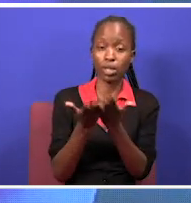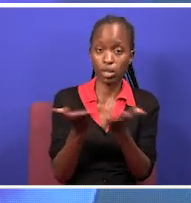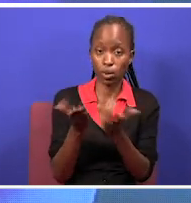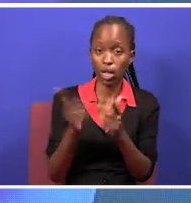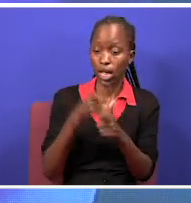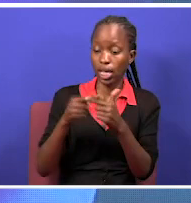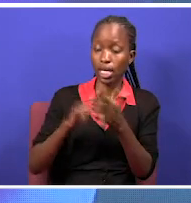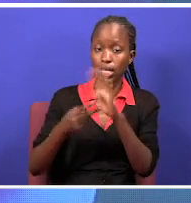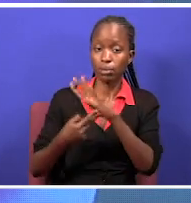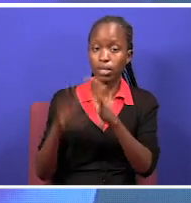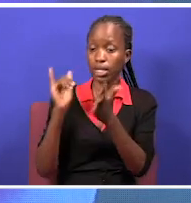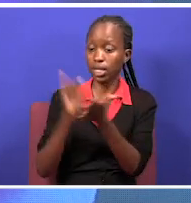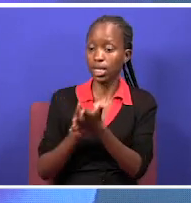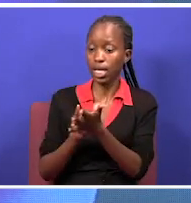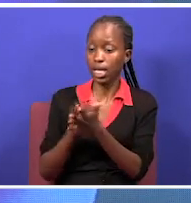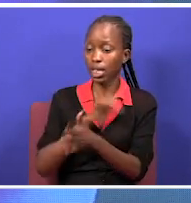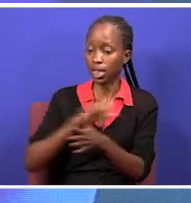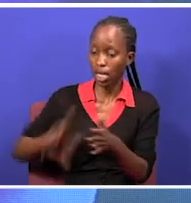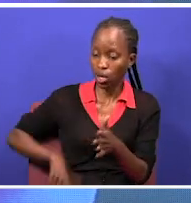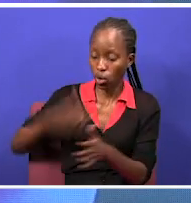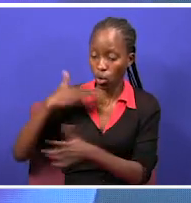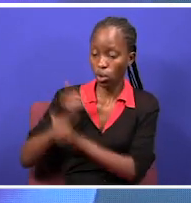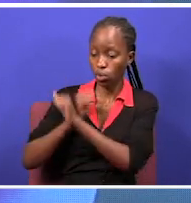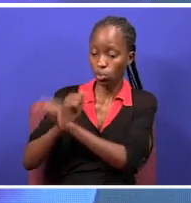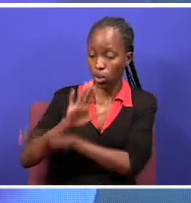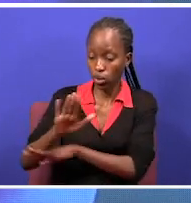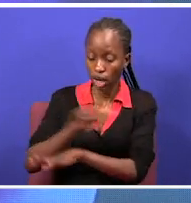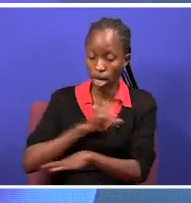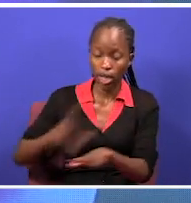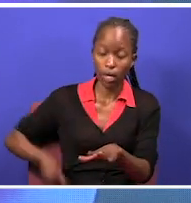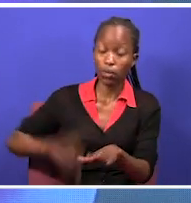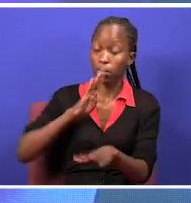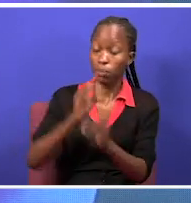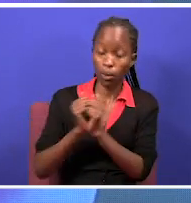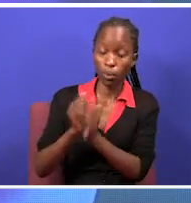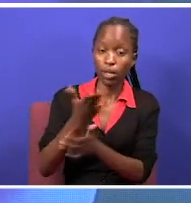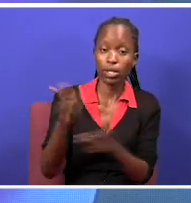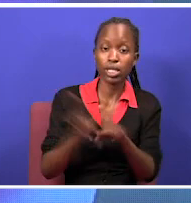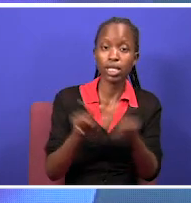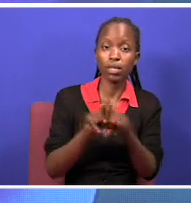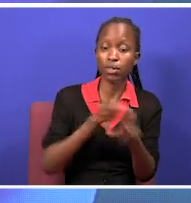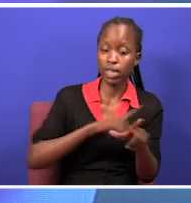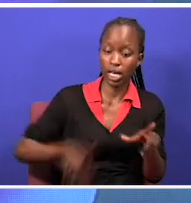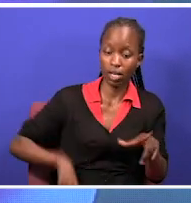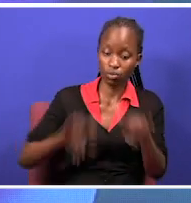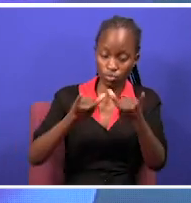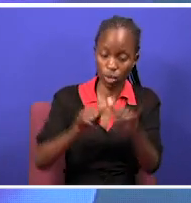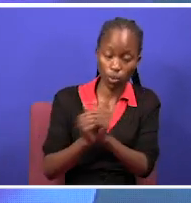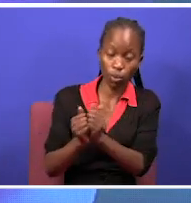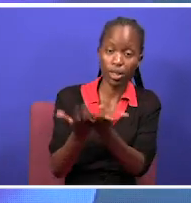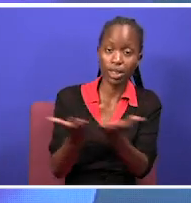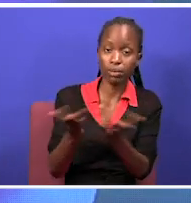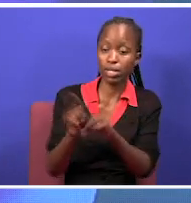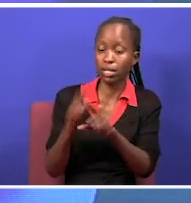it means his eye will be upon them. He will walk with them. He will remain in their midst as he